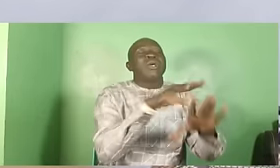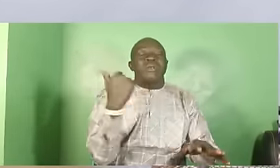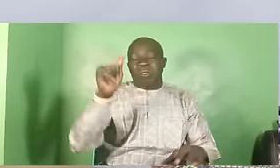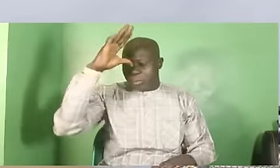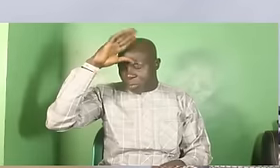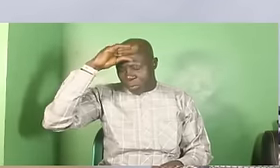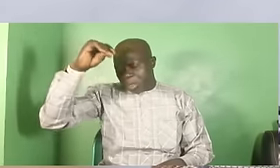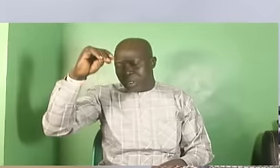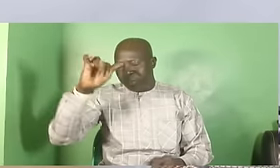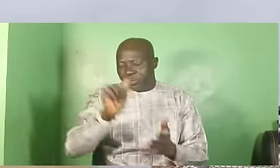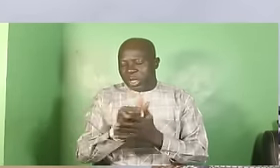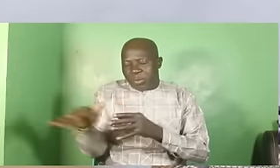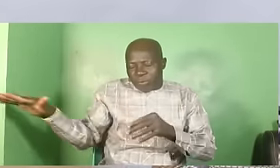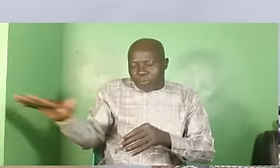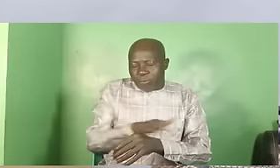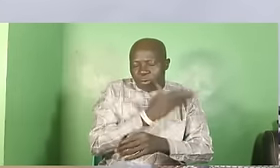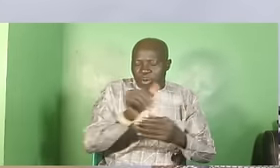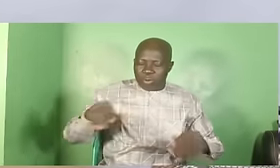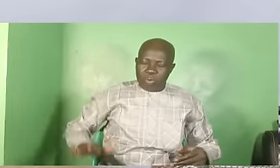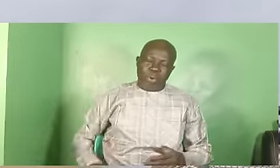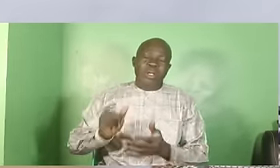is quiver full of them.